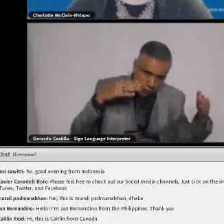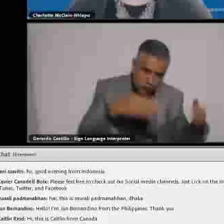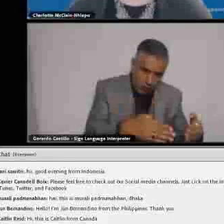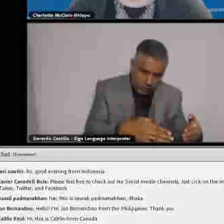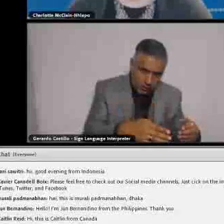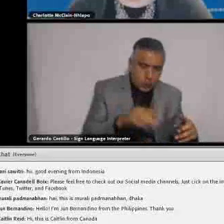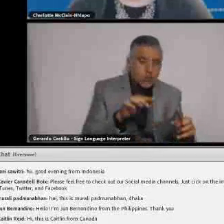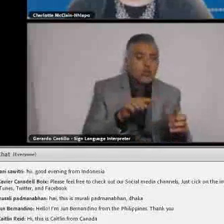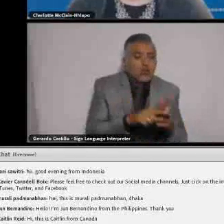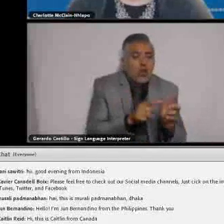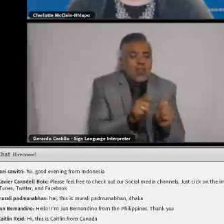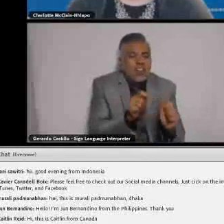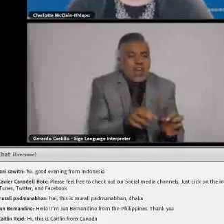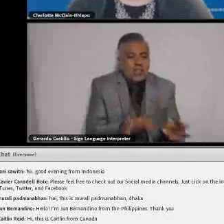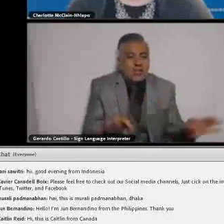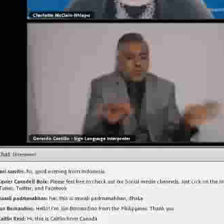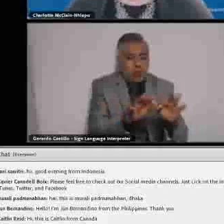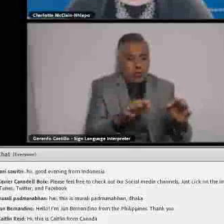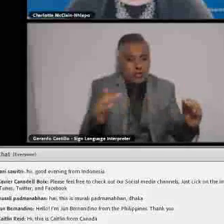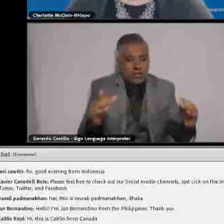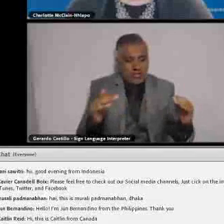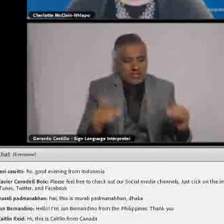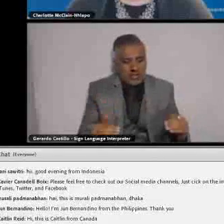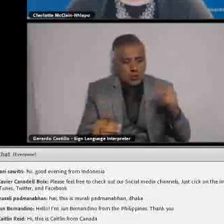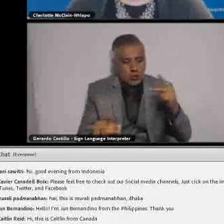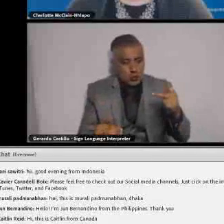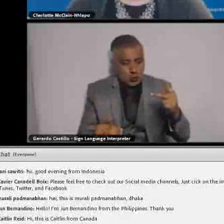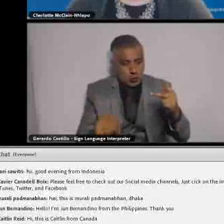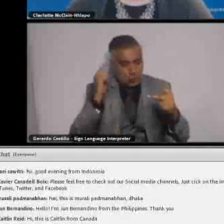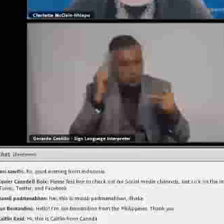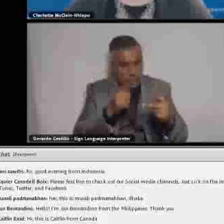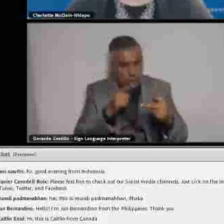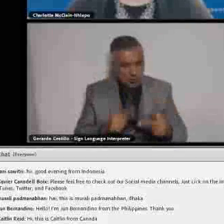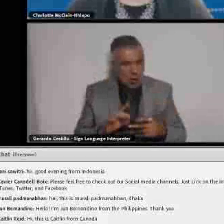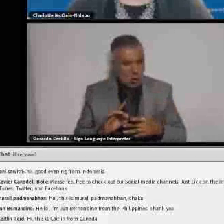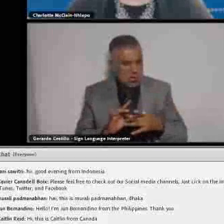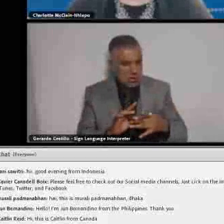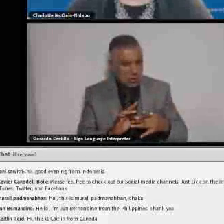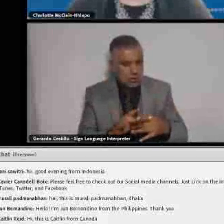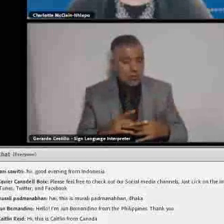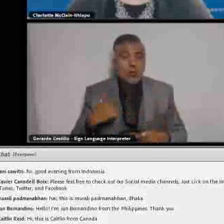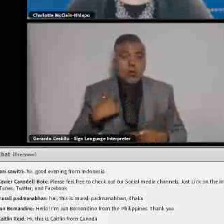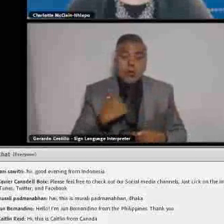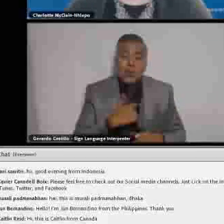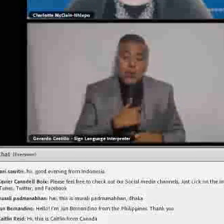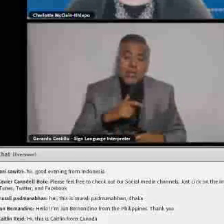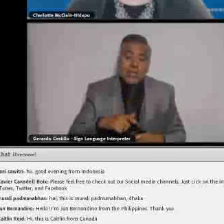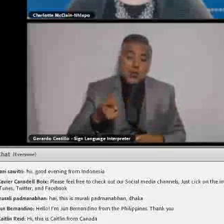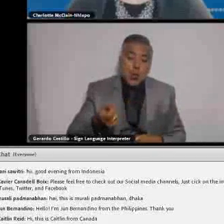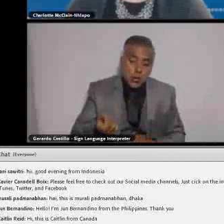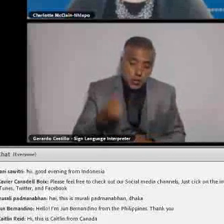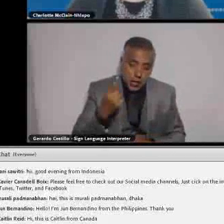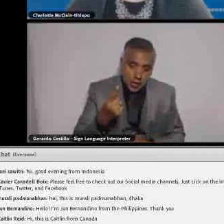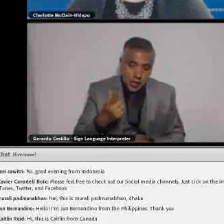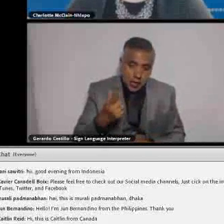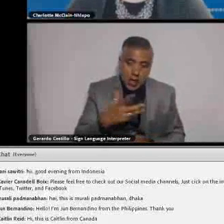important. The second 2 points on this slide are related, in that we need to understand and recognize